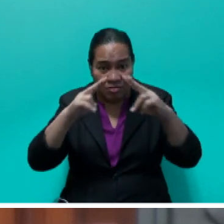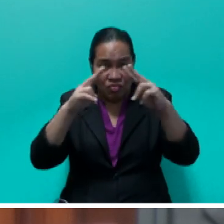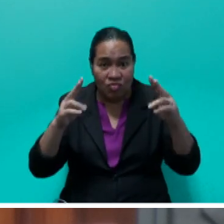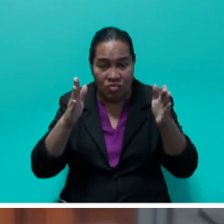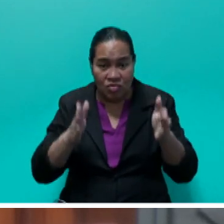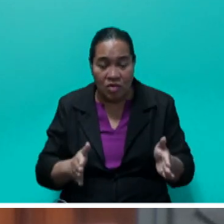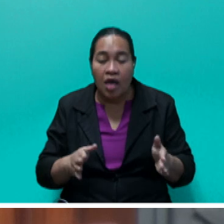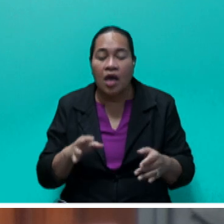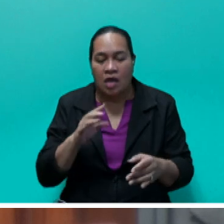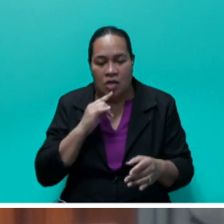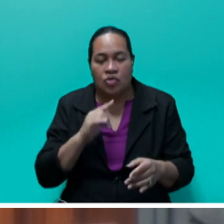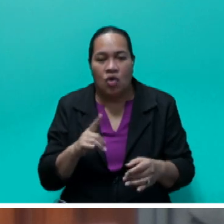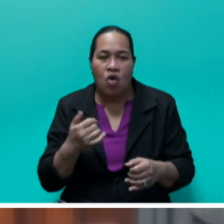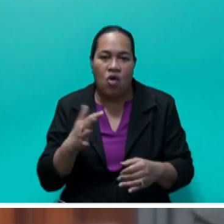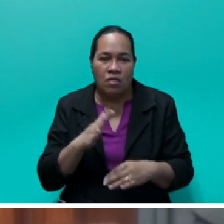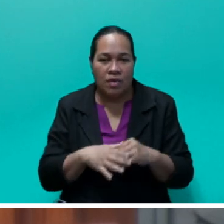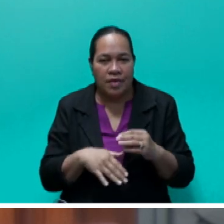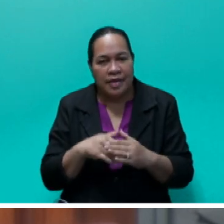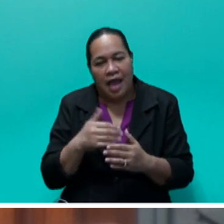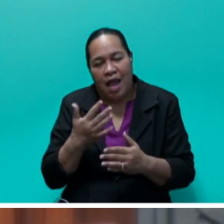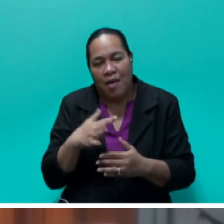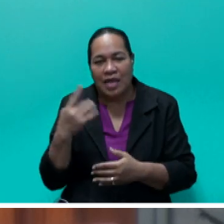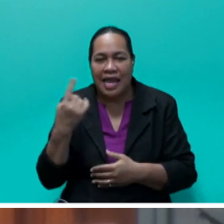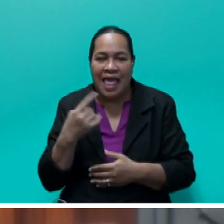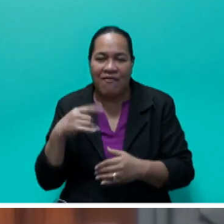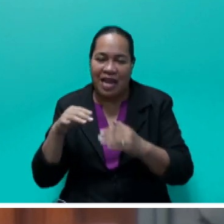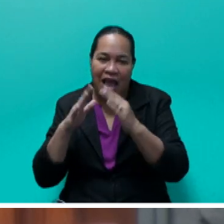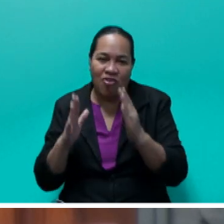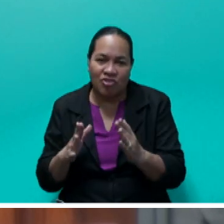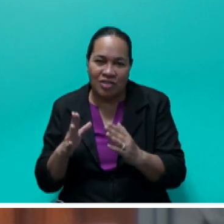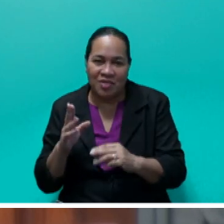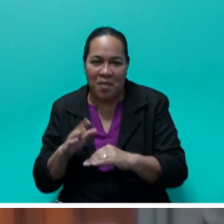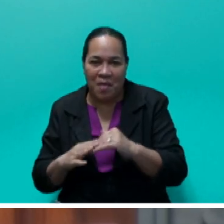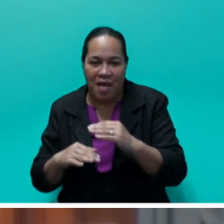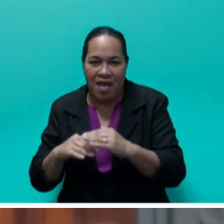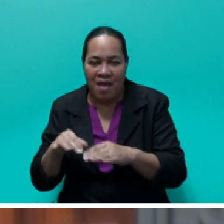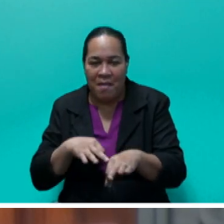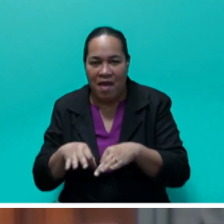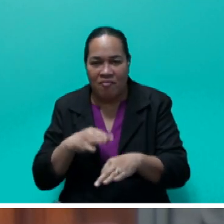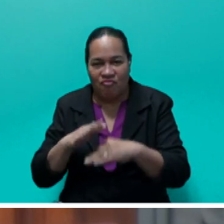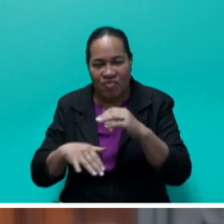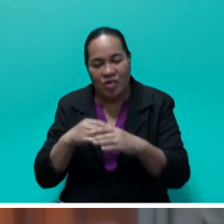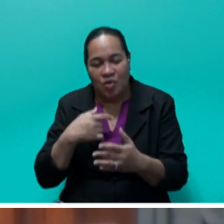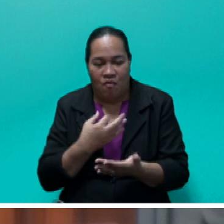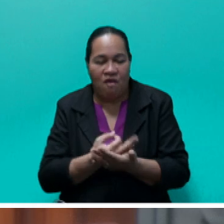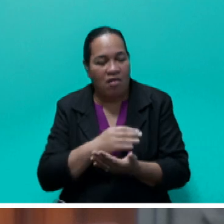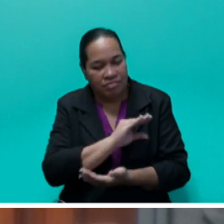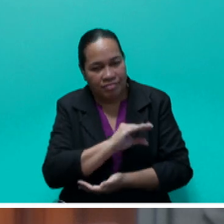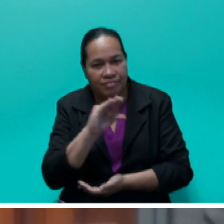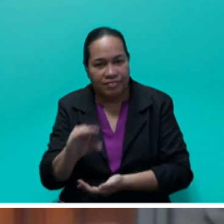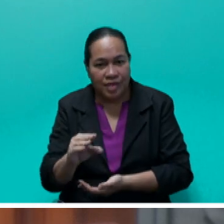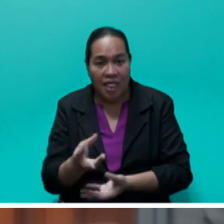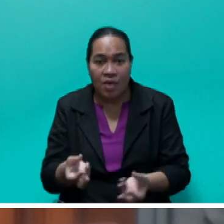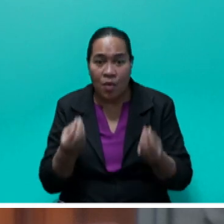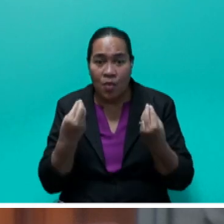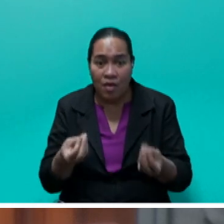for Lakemba, which is equivalent to 11 house frames, were funded. Value of timber